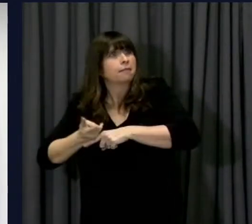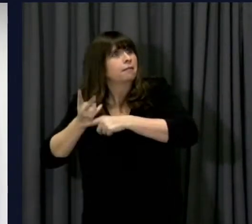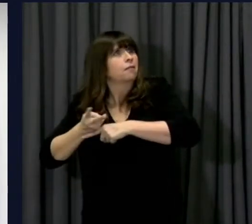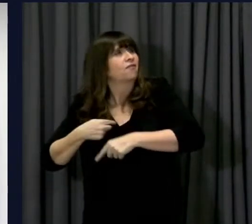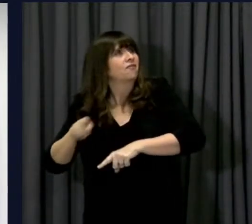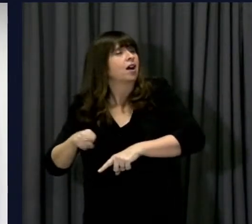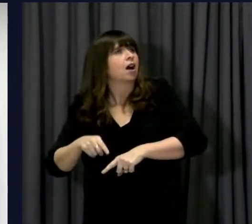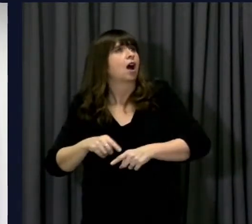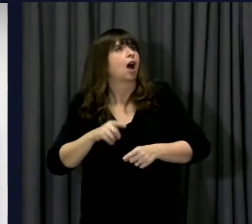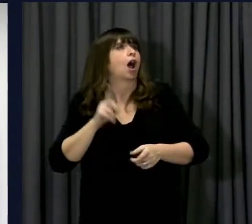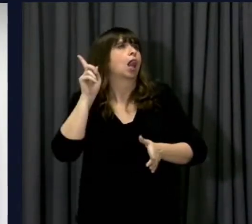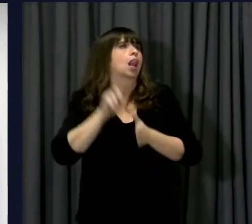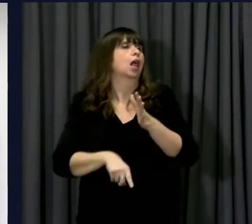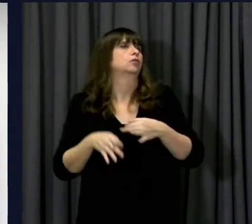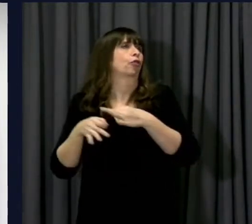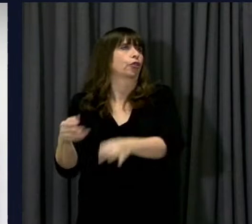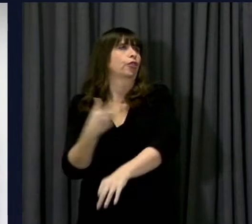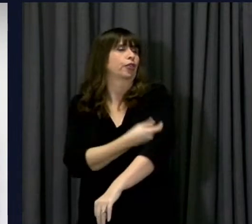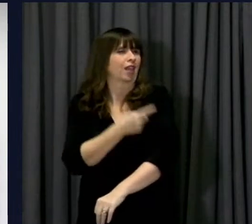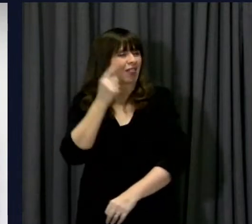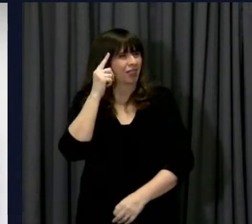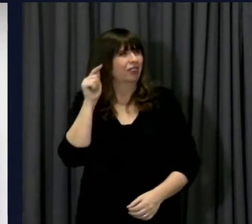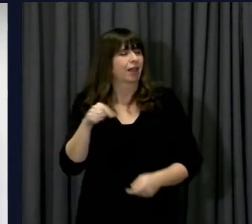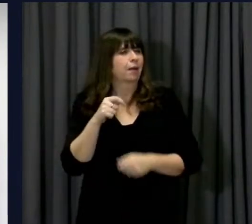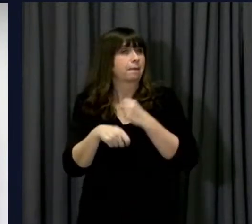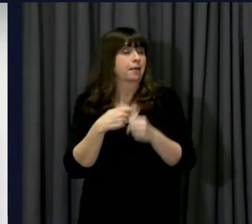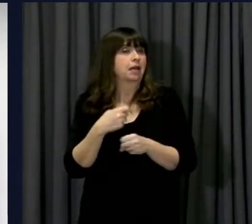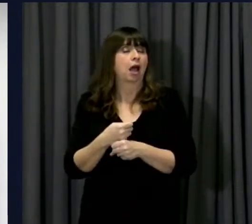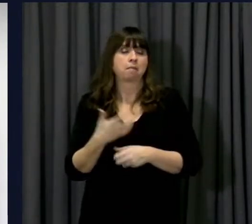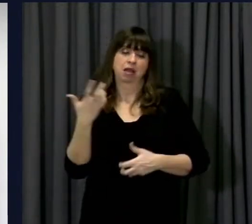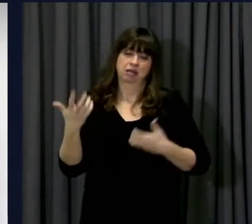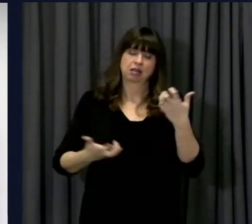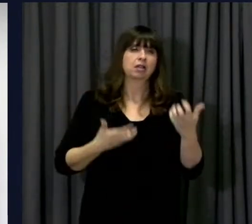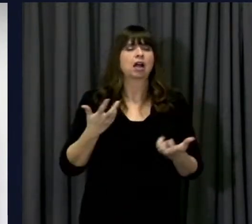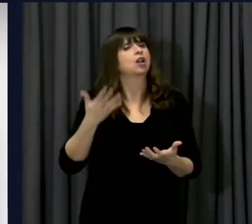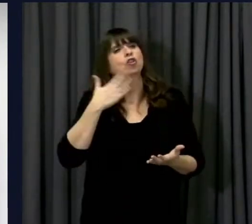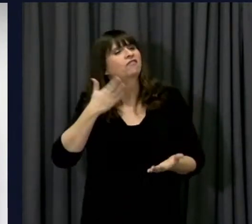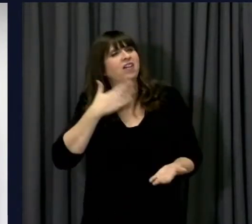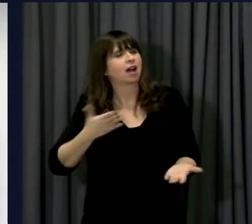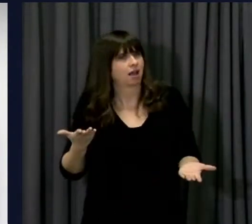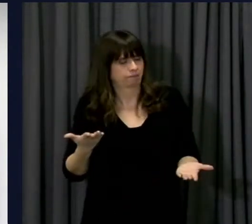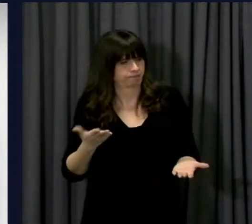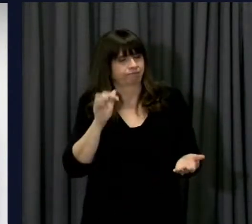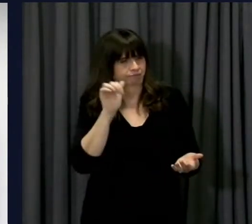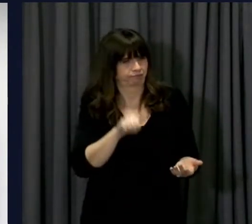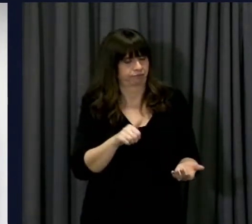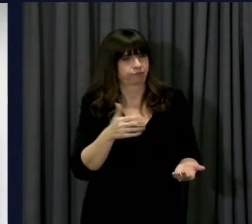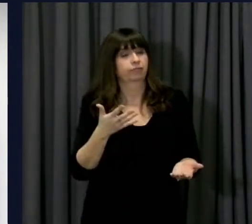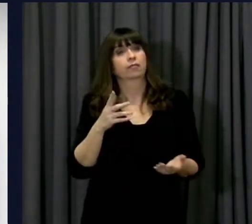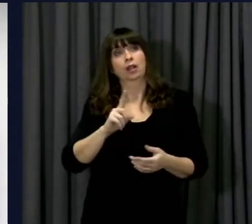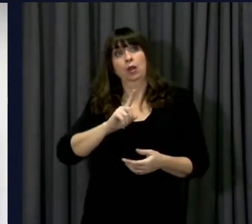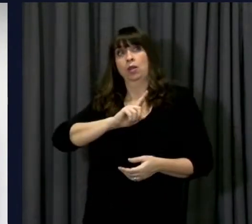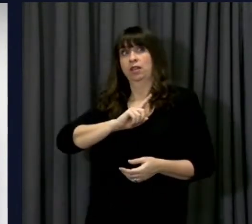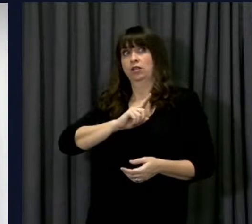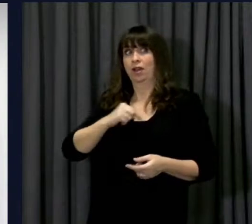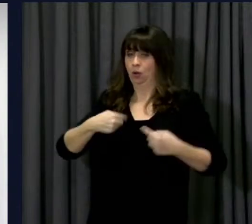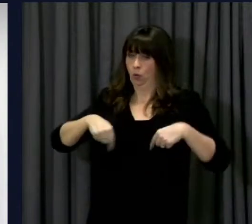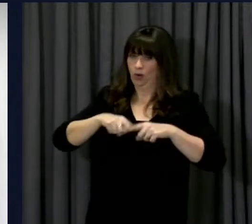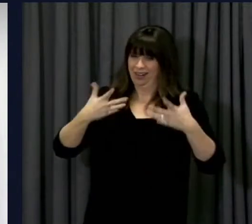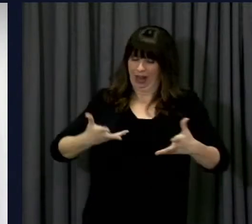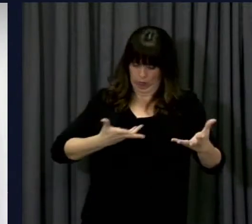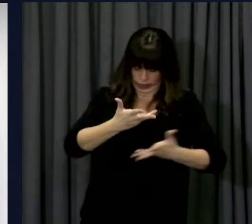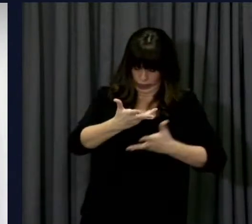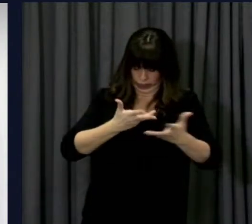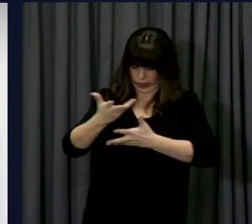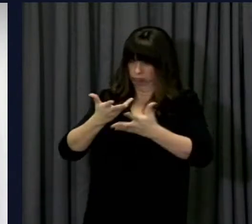their vaccine at the right time, and I think that would cause a significant amount of unhappiness and injustice. That's why we're talking with carers organisations about how to have